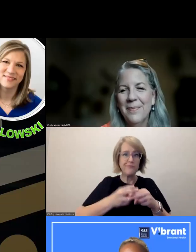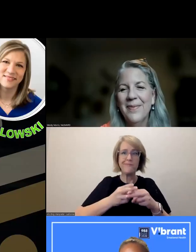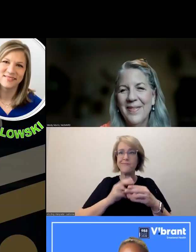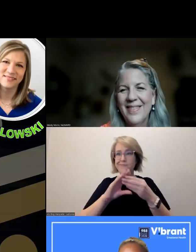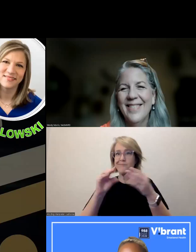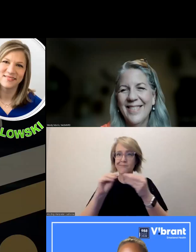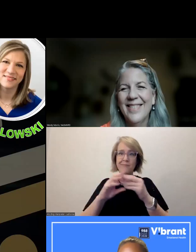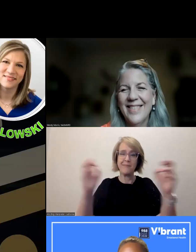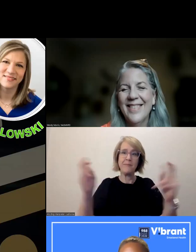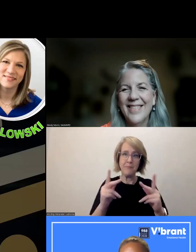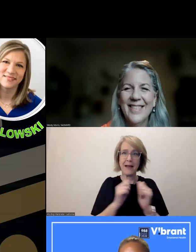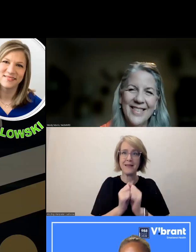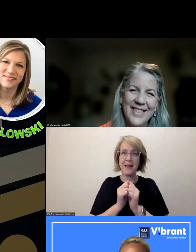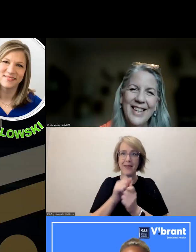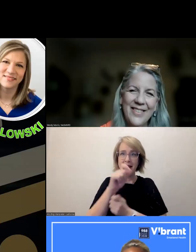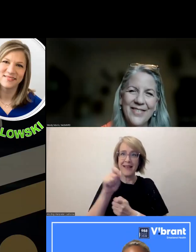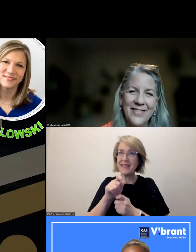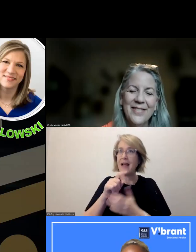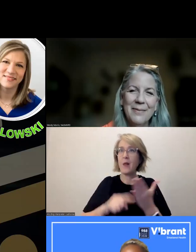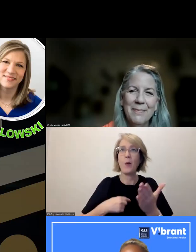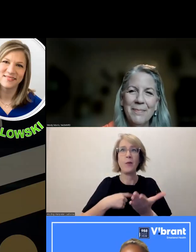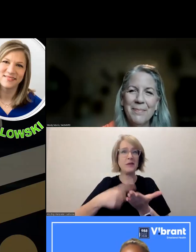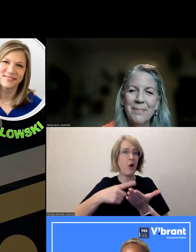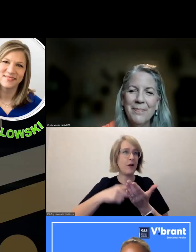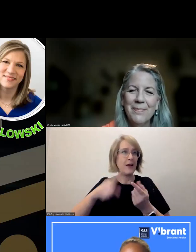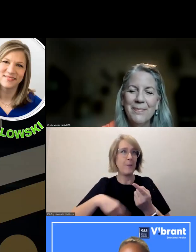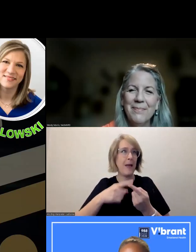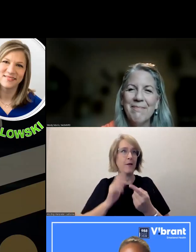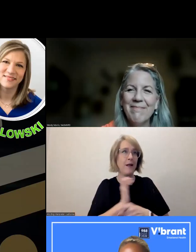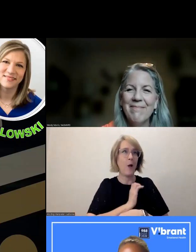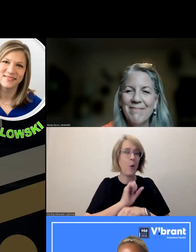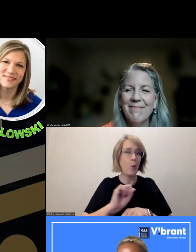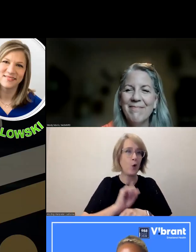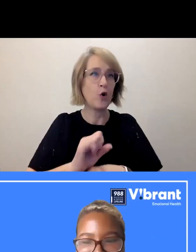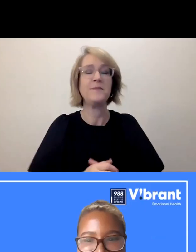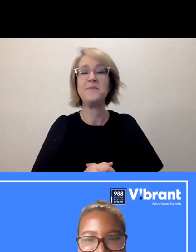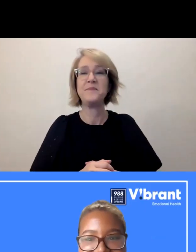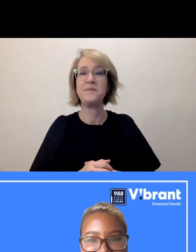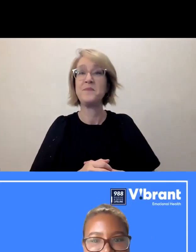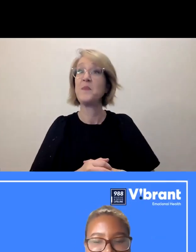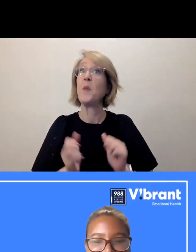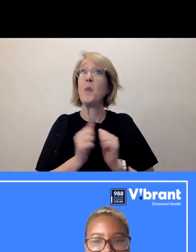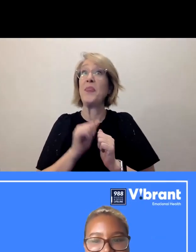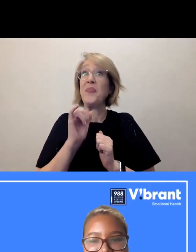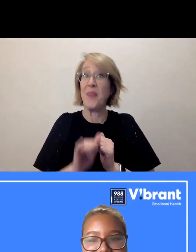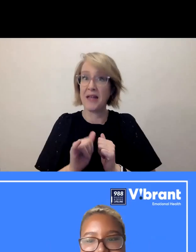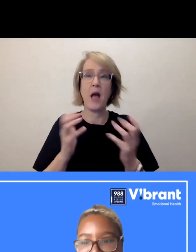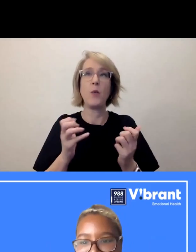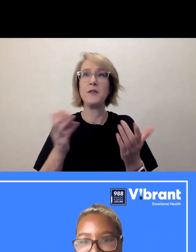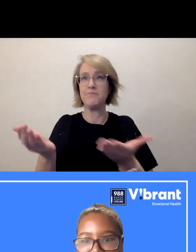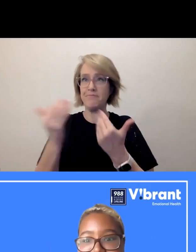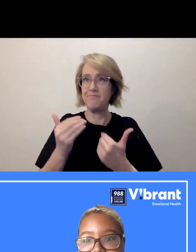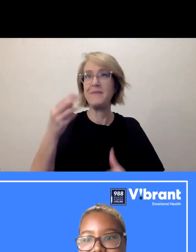back together to exactly what we've been talking about and all the work that's been occurring. So with that, I am going to bring up